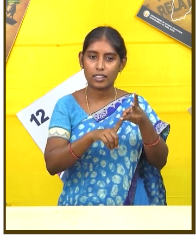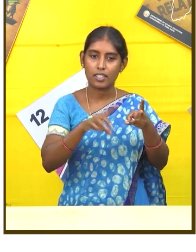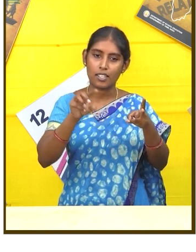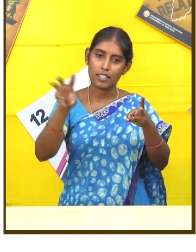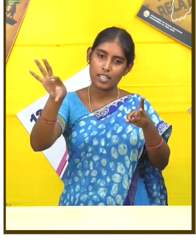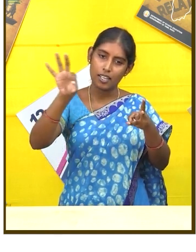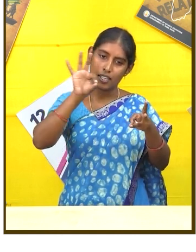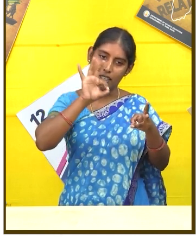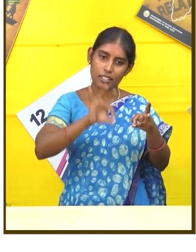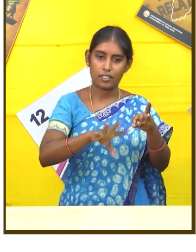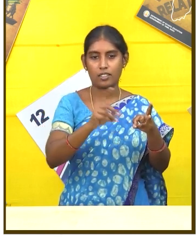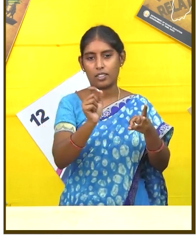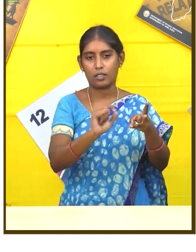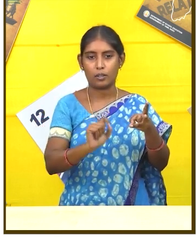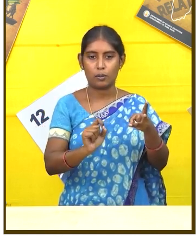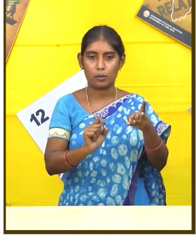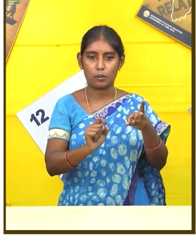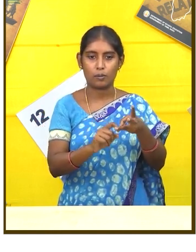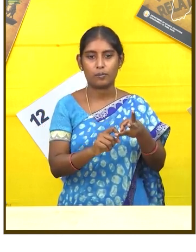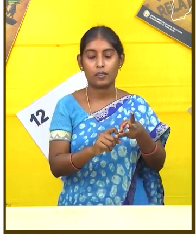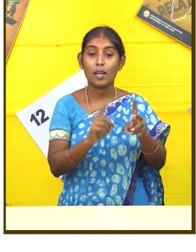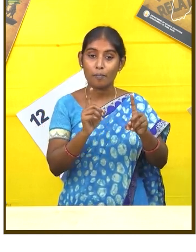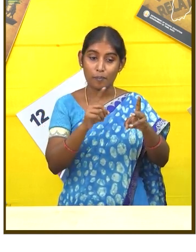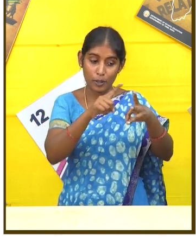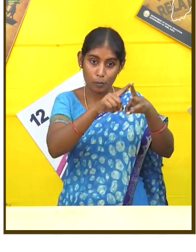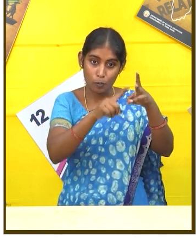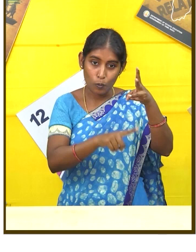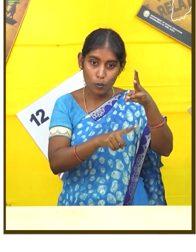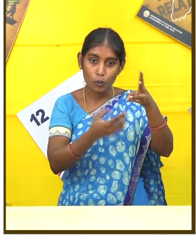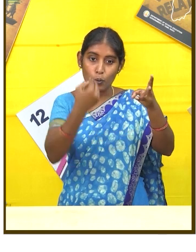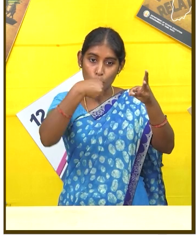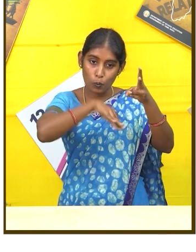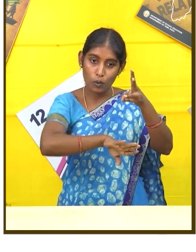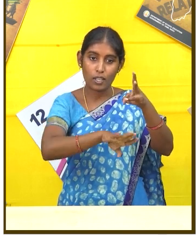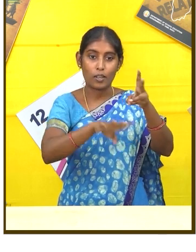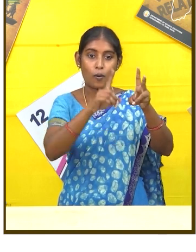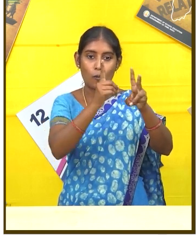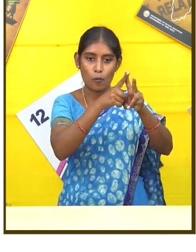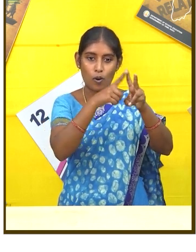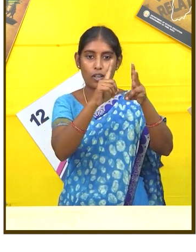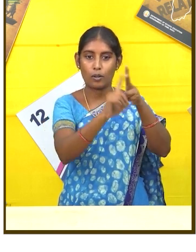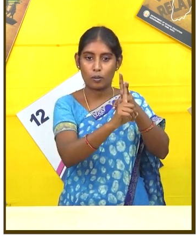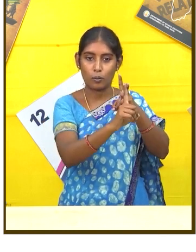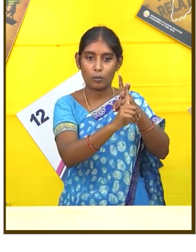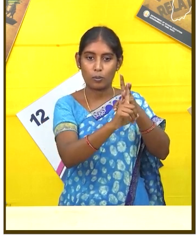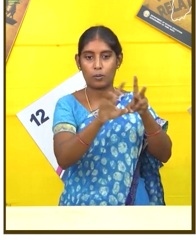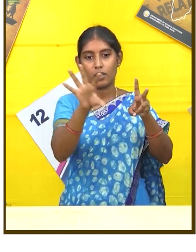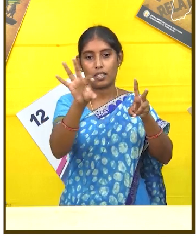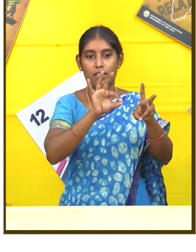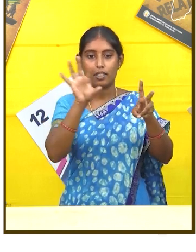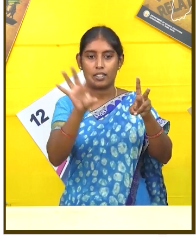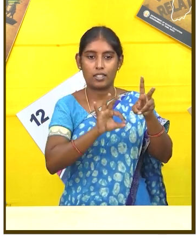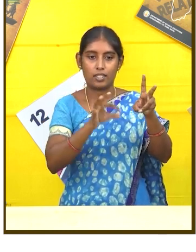Now what we have to do? You should add the equation 1 and equation 2. That you have to write at the side. Equation 1